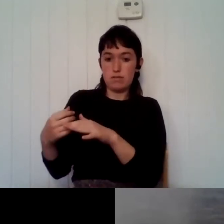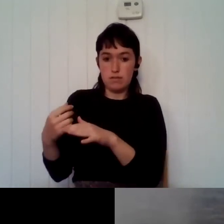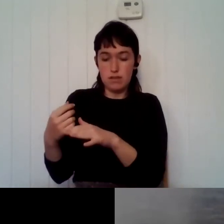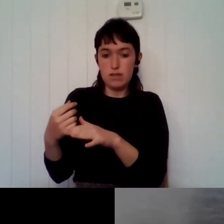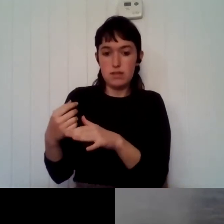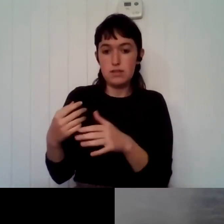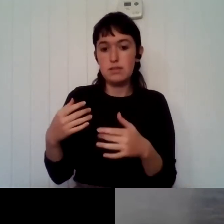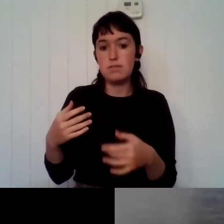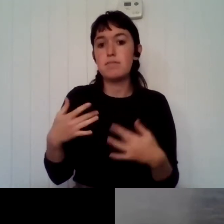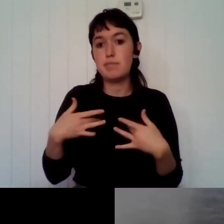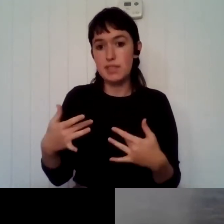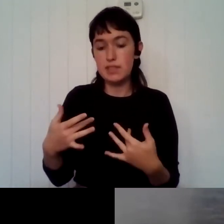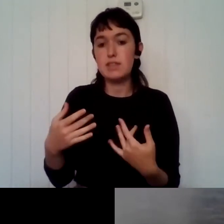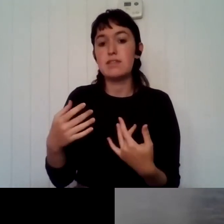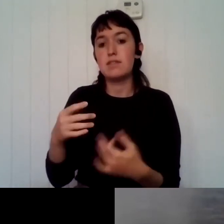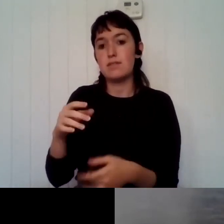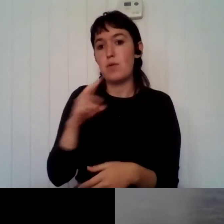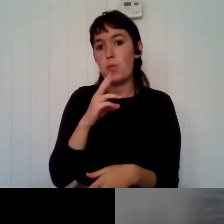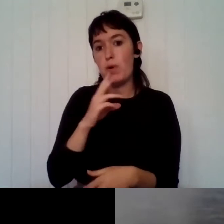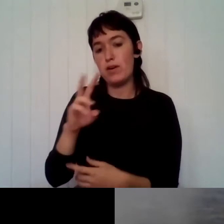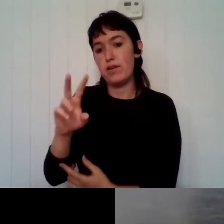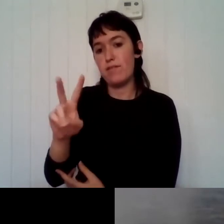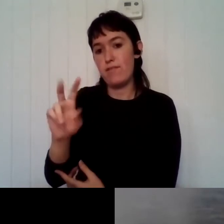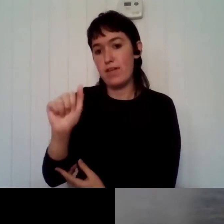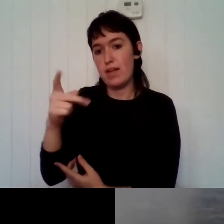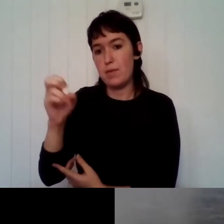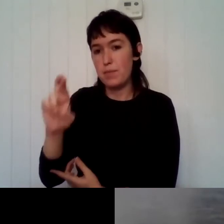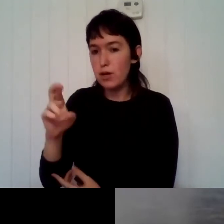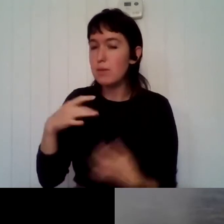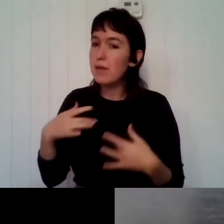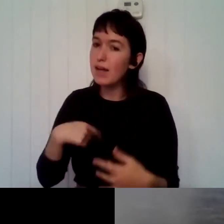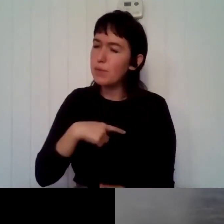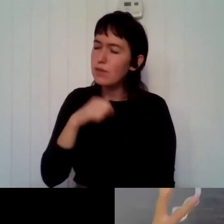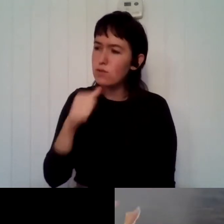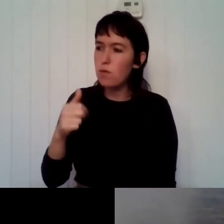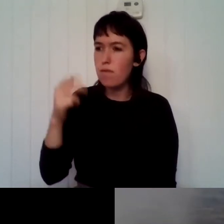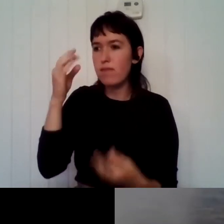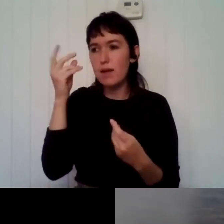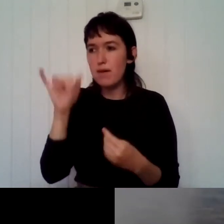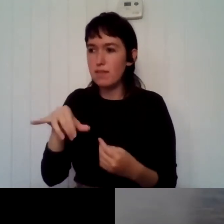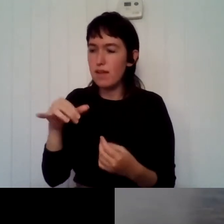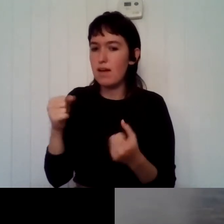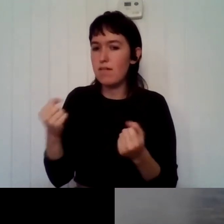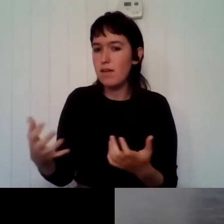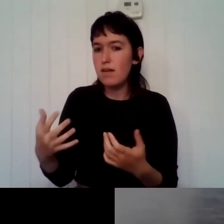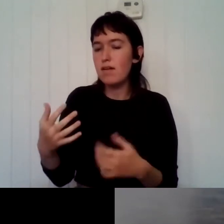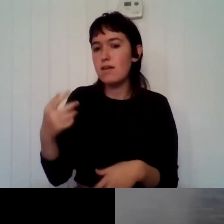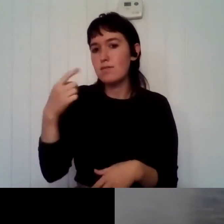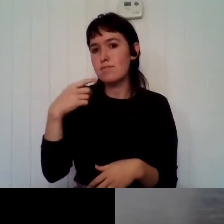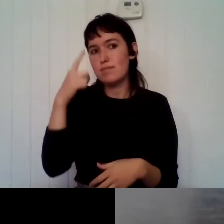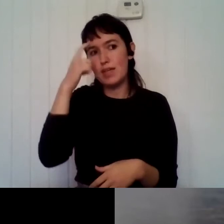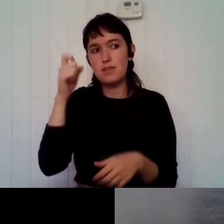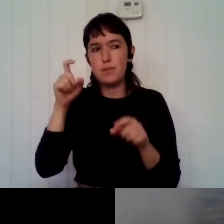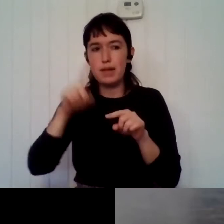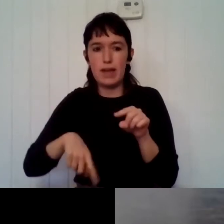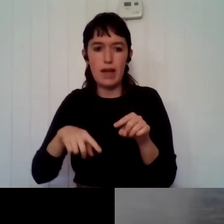usually water vapor, but that's not something that we usually think about too much because we cannot monitor it. Water vapor is all around us.